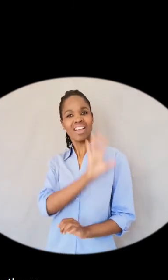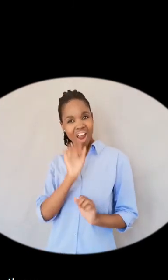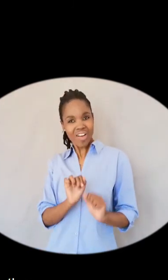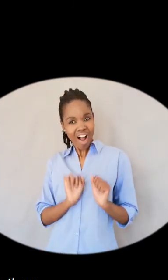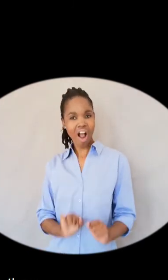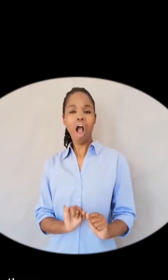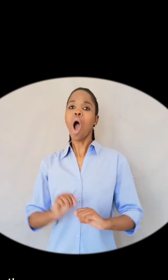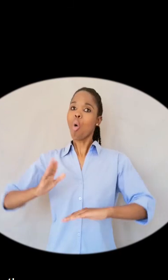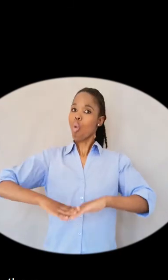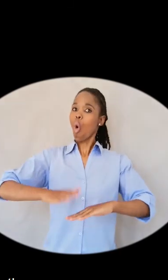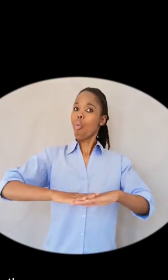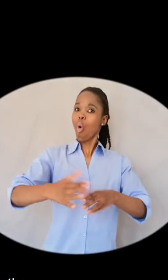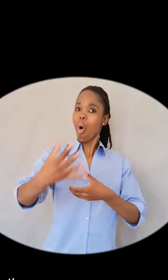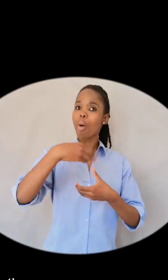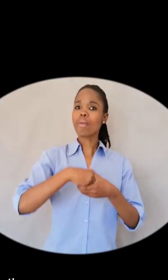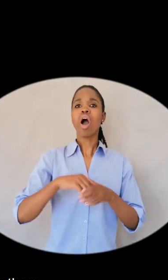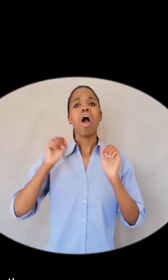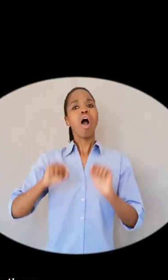in them in a very conscious way.